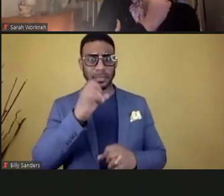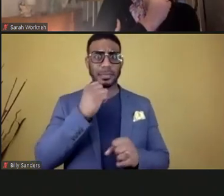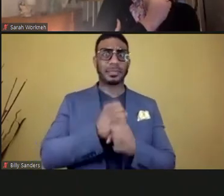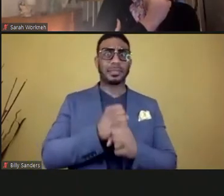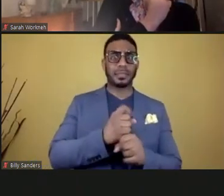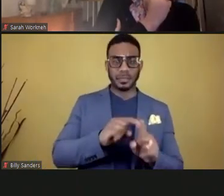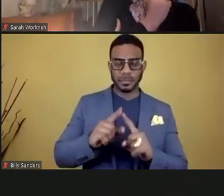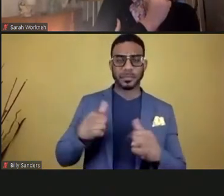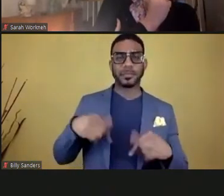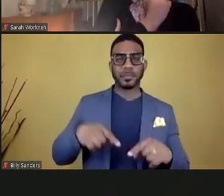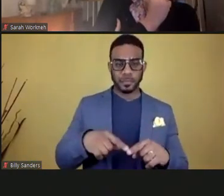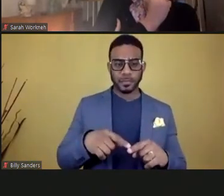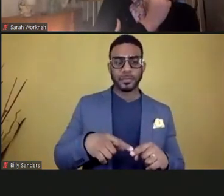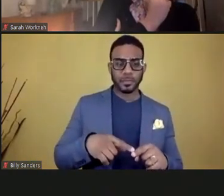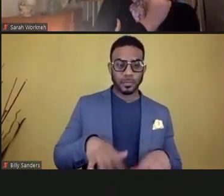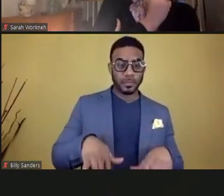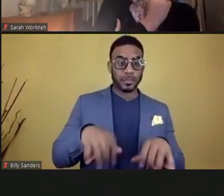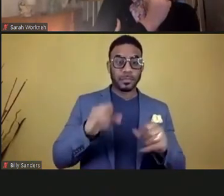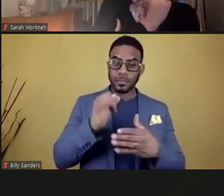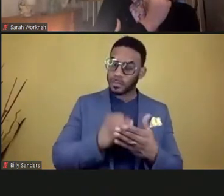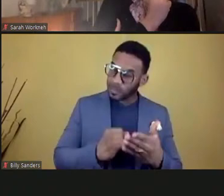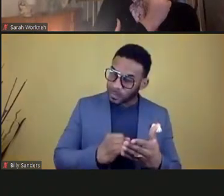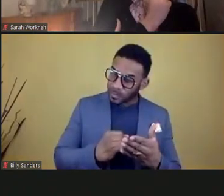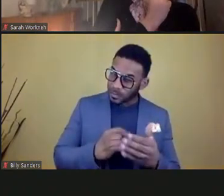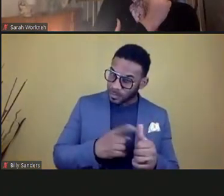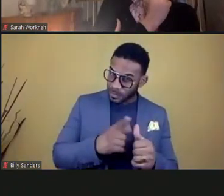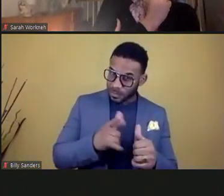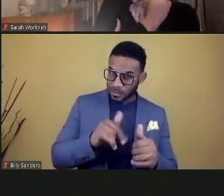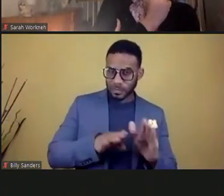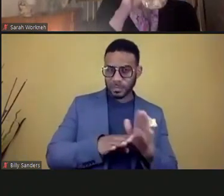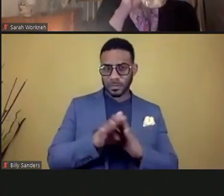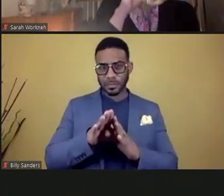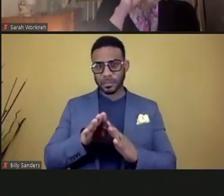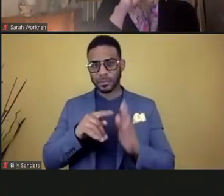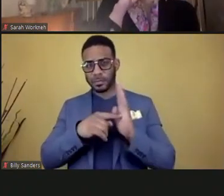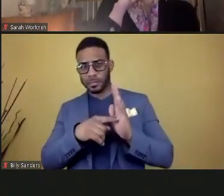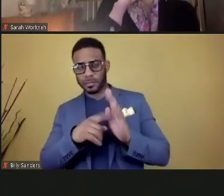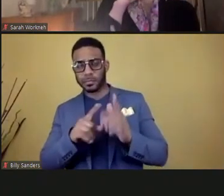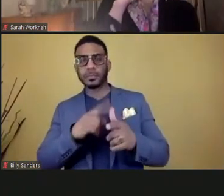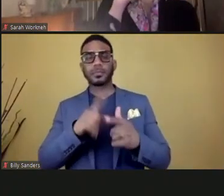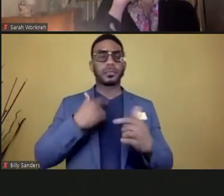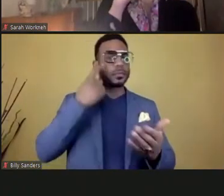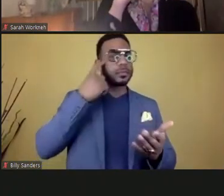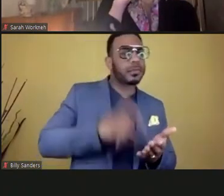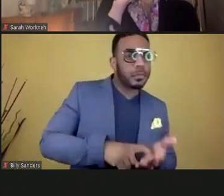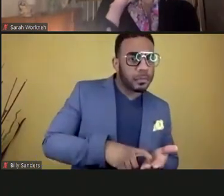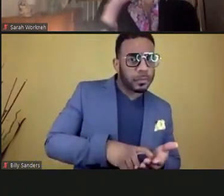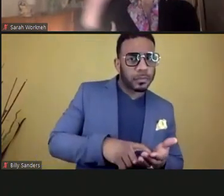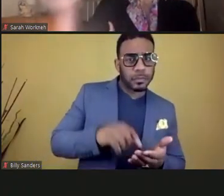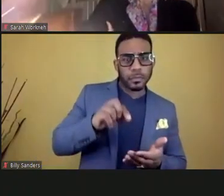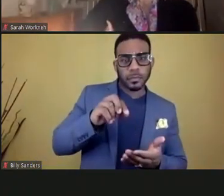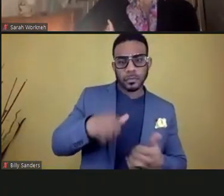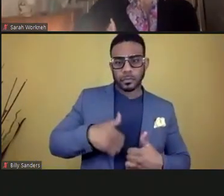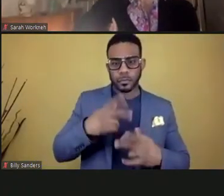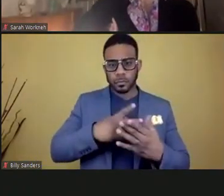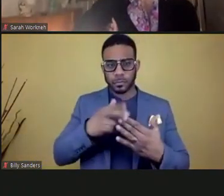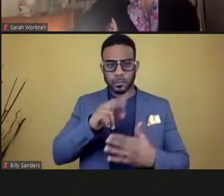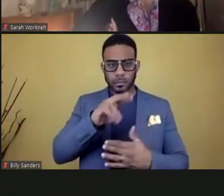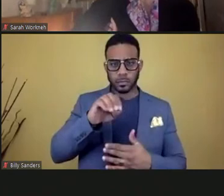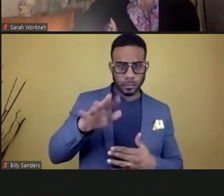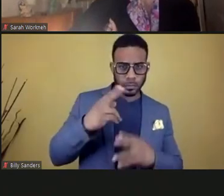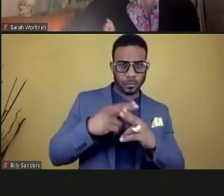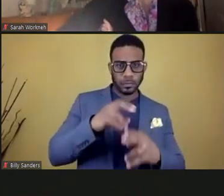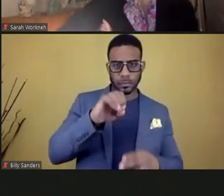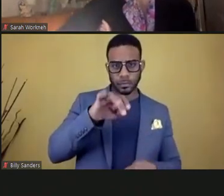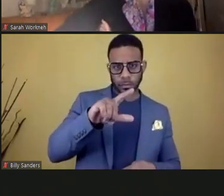we hosted artists at first as they developed exhibitions. And then we realized a residency program in 2005 called Social